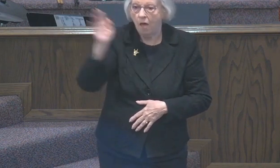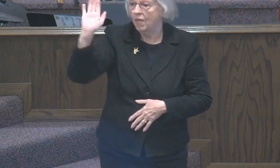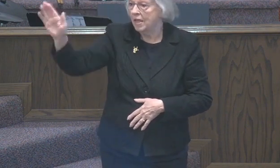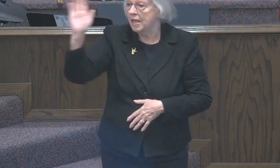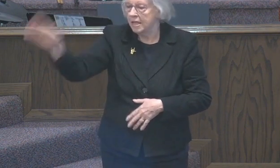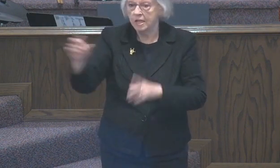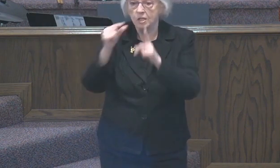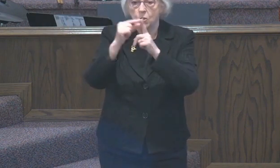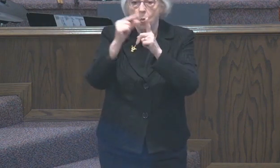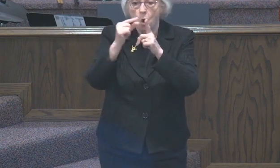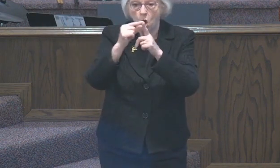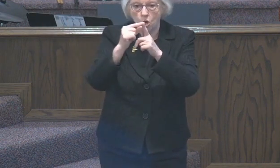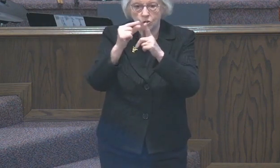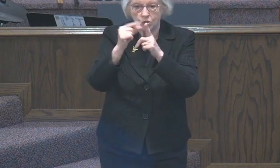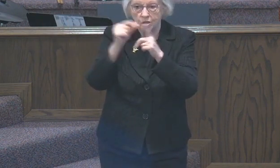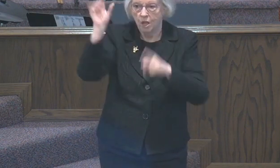needs none.